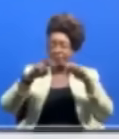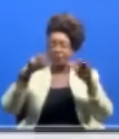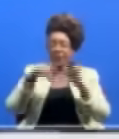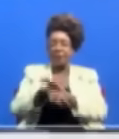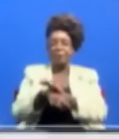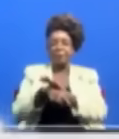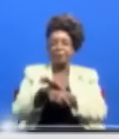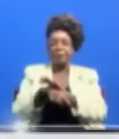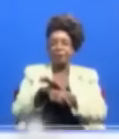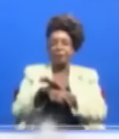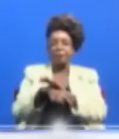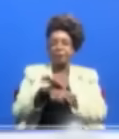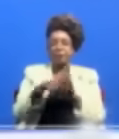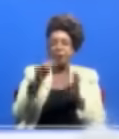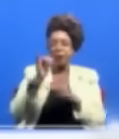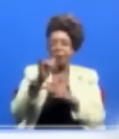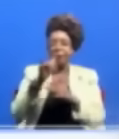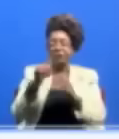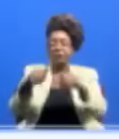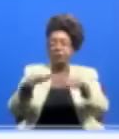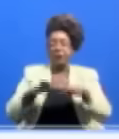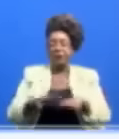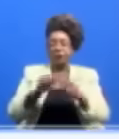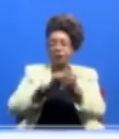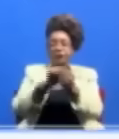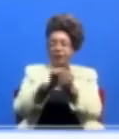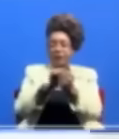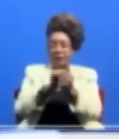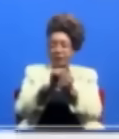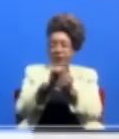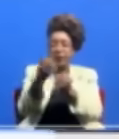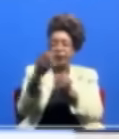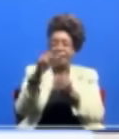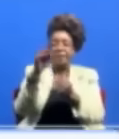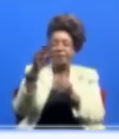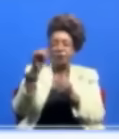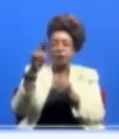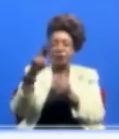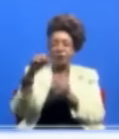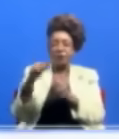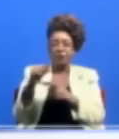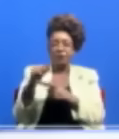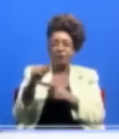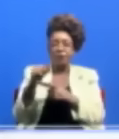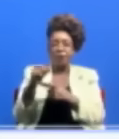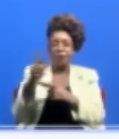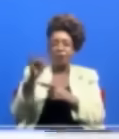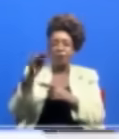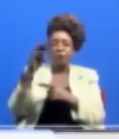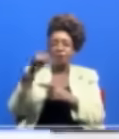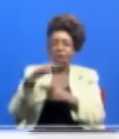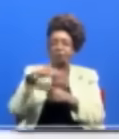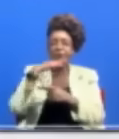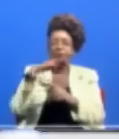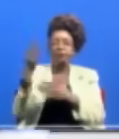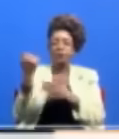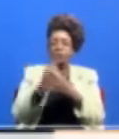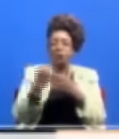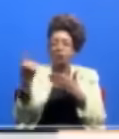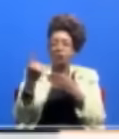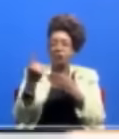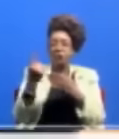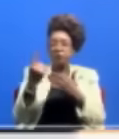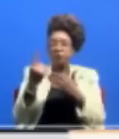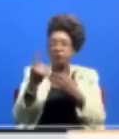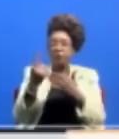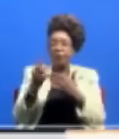analysis. He'll be laid to rest this Friday at his home in Naiberi in Uasin Gishu. Kiptum died last week alongside his coach,